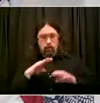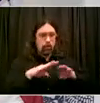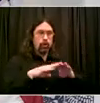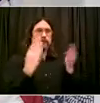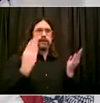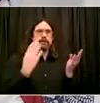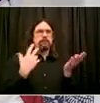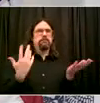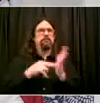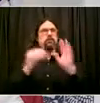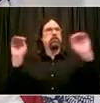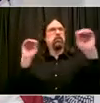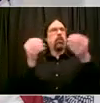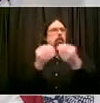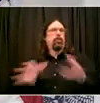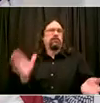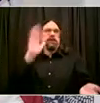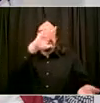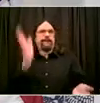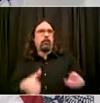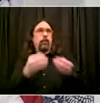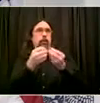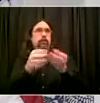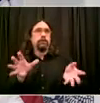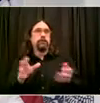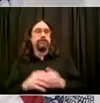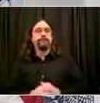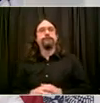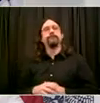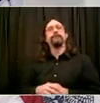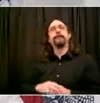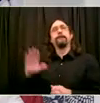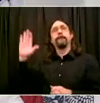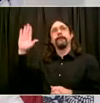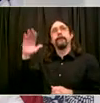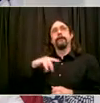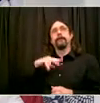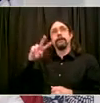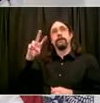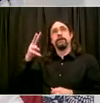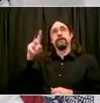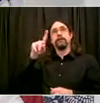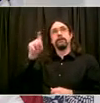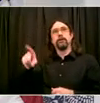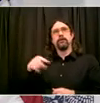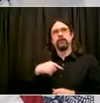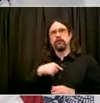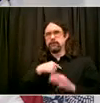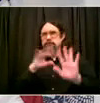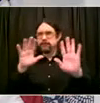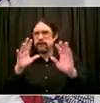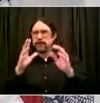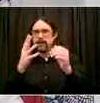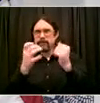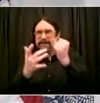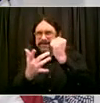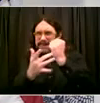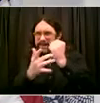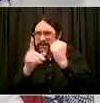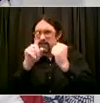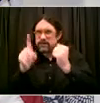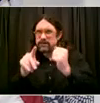the mutations seen in the South African variant, one that might allow it to bypass the immune system. I was wondering if you could give us an update on how